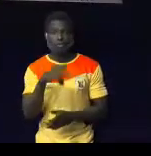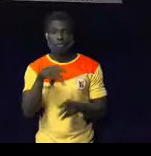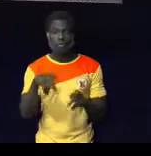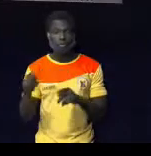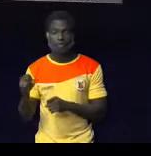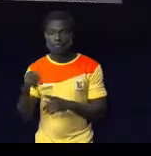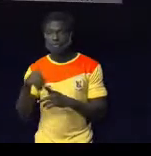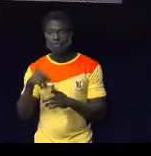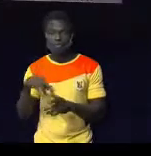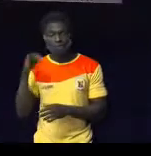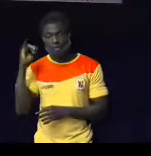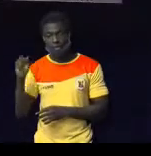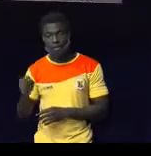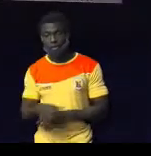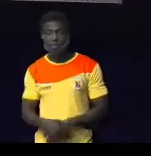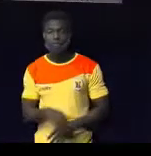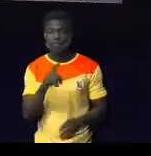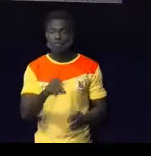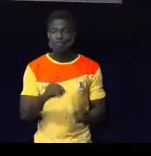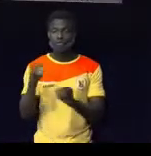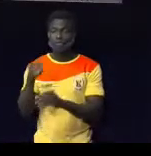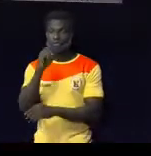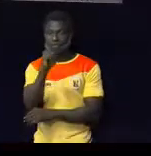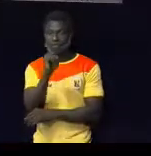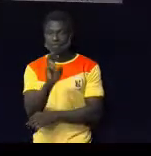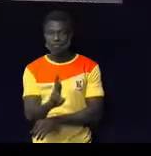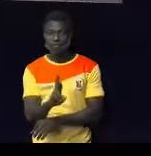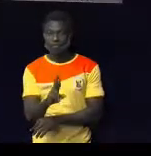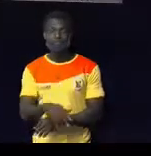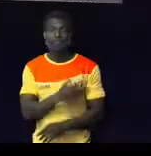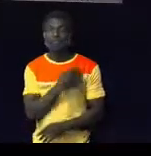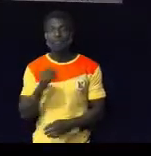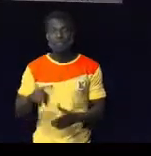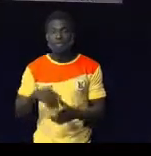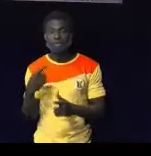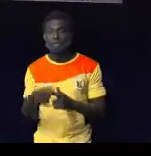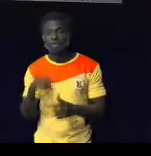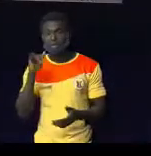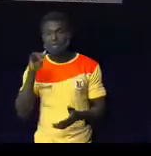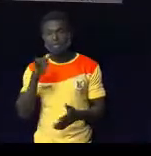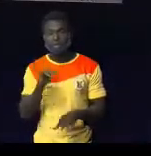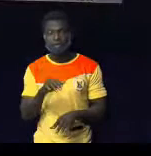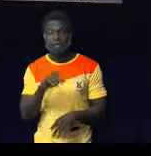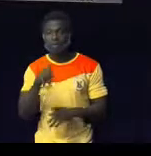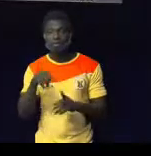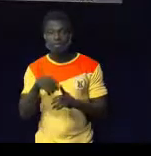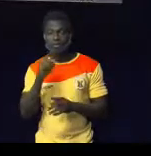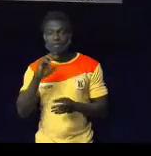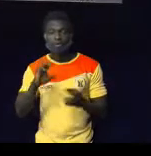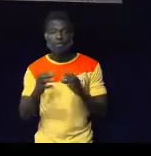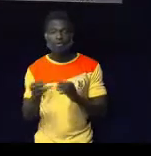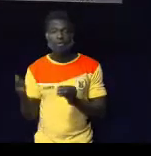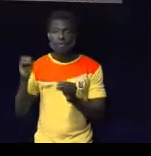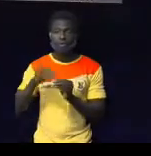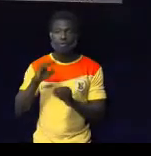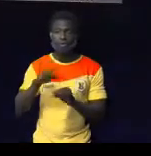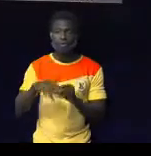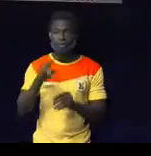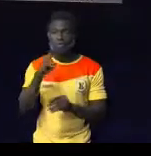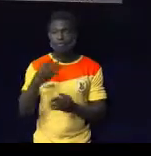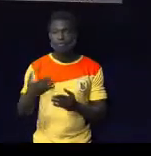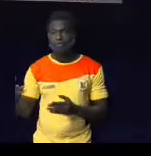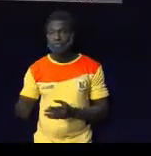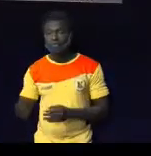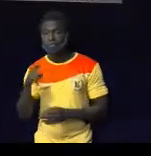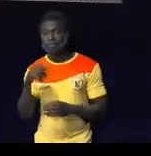two persons or two ideas. You put ER. And then at the superlative, when you are comparing more than